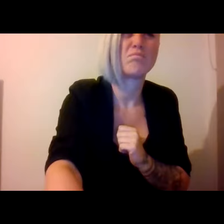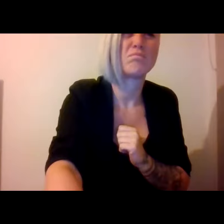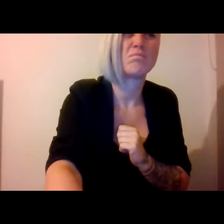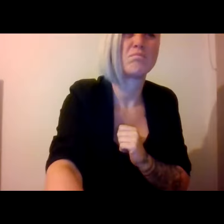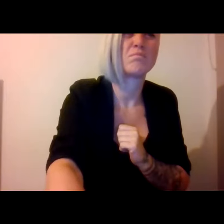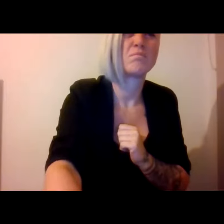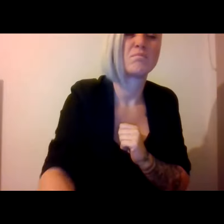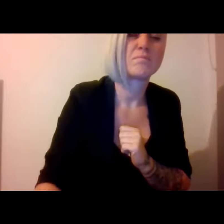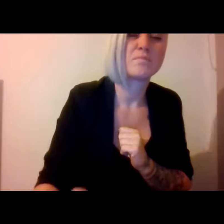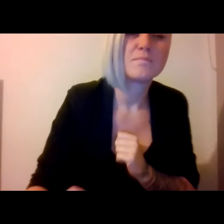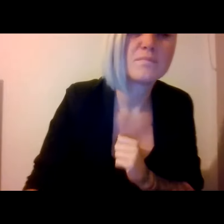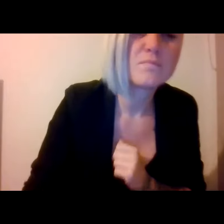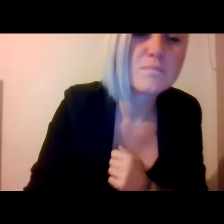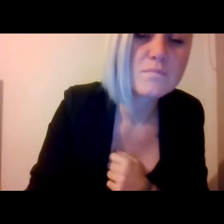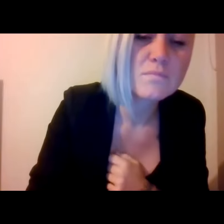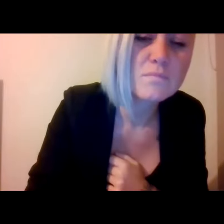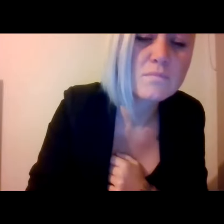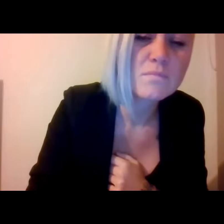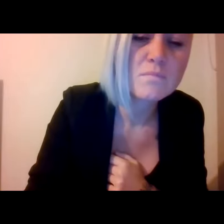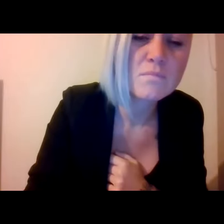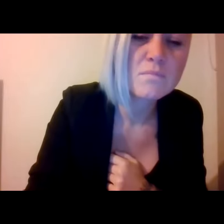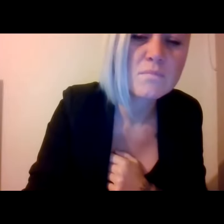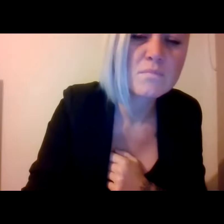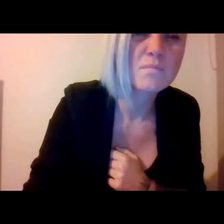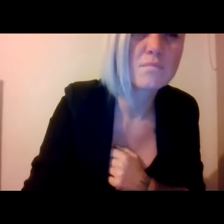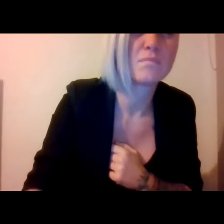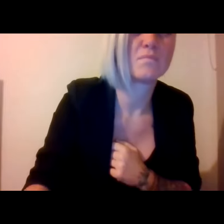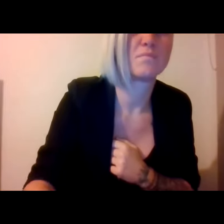I thought it would just be an easier way of expressing myself on Zoom.